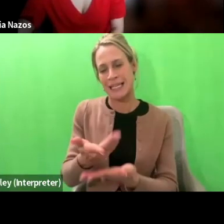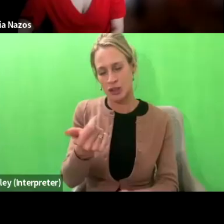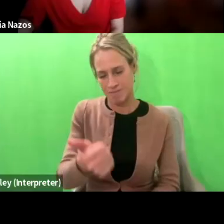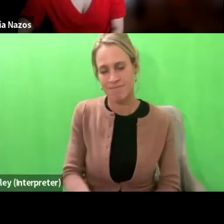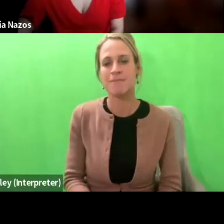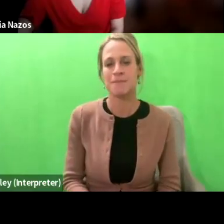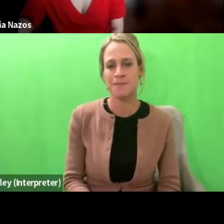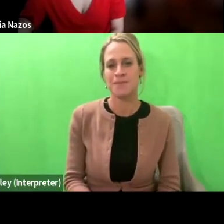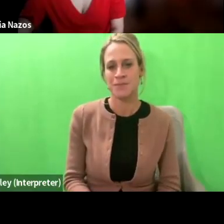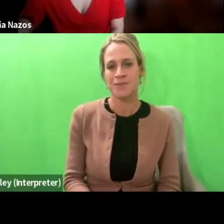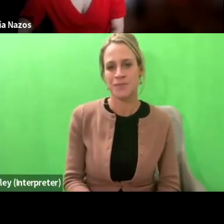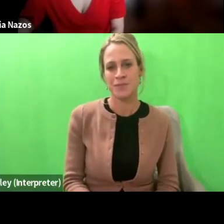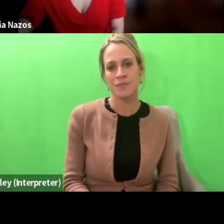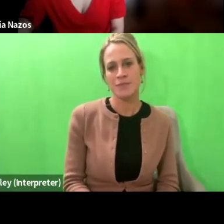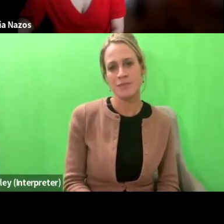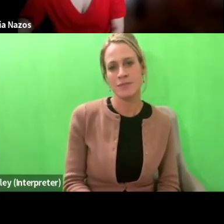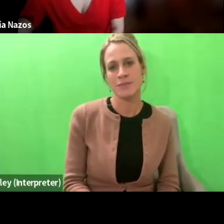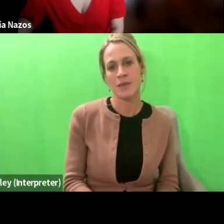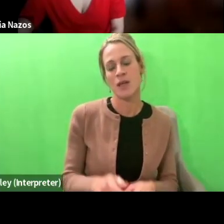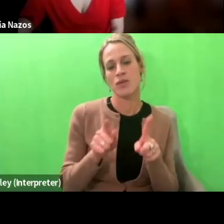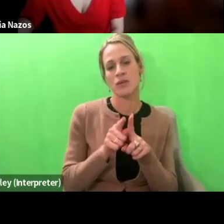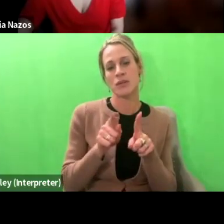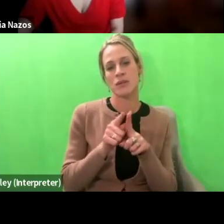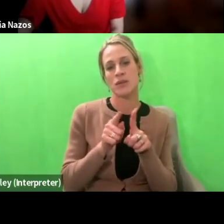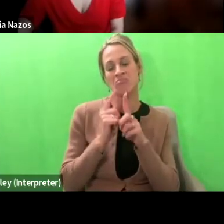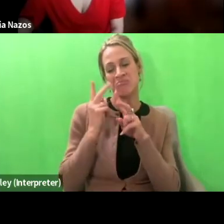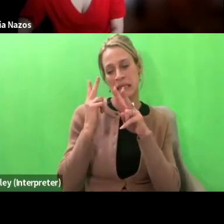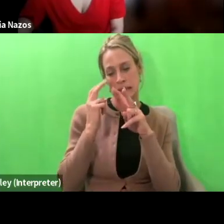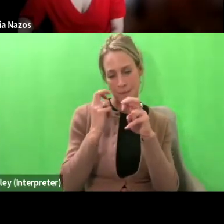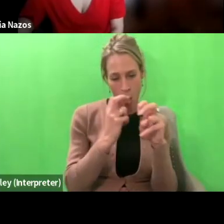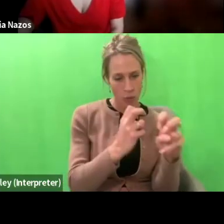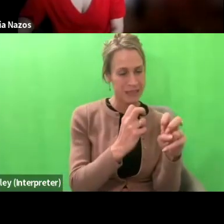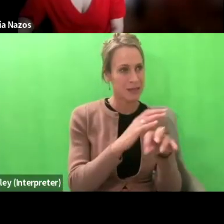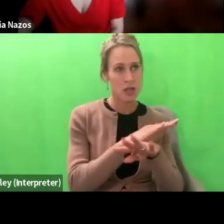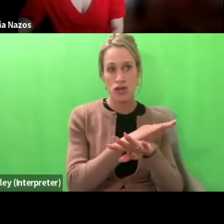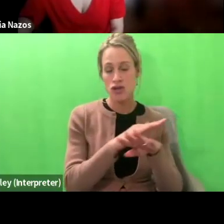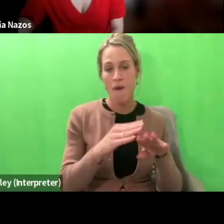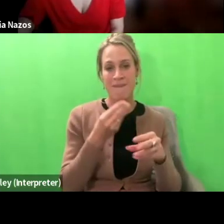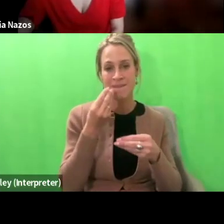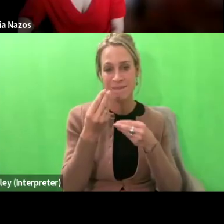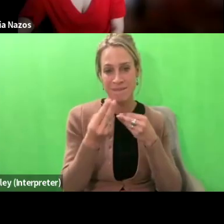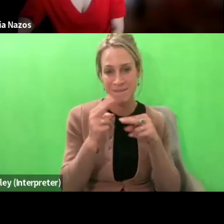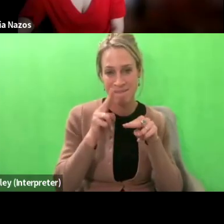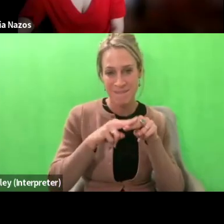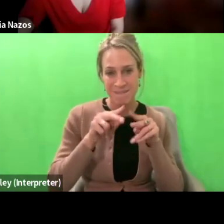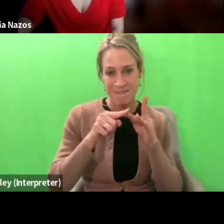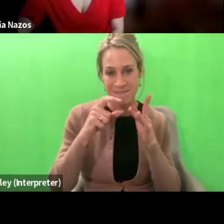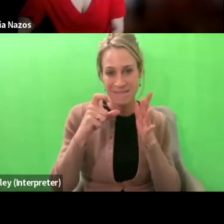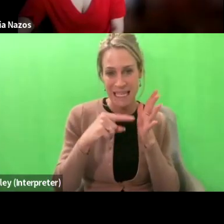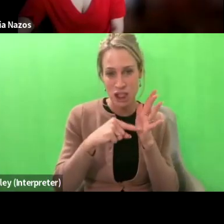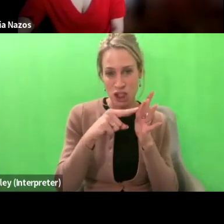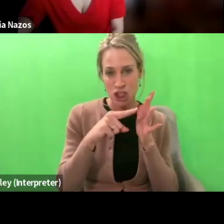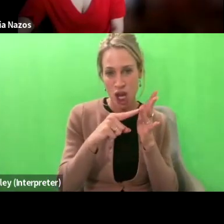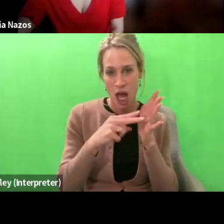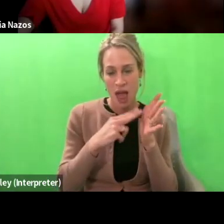hand. And also exploring some nonfiction as well, writing in some prose, just